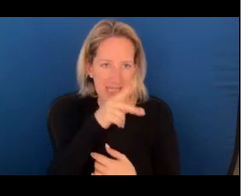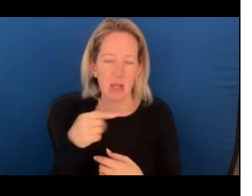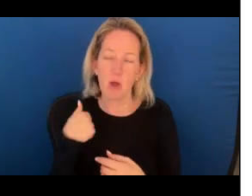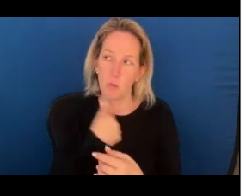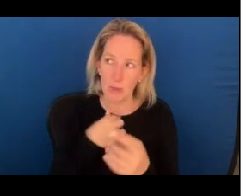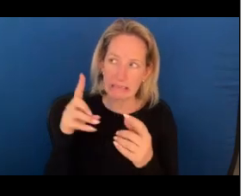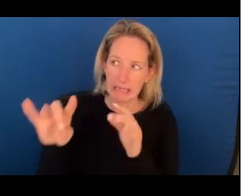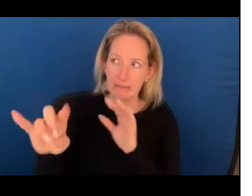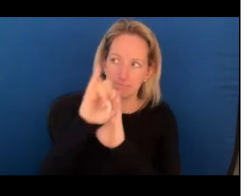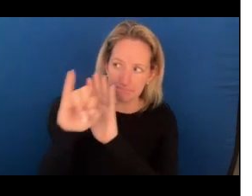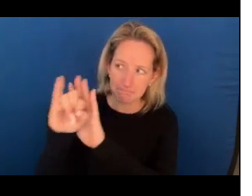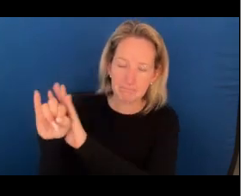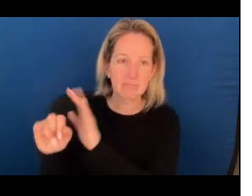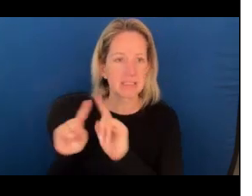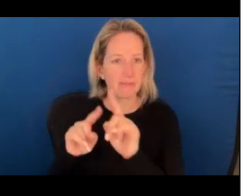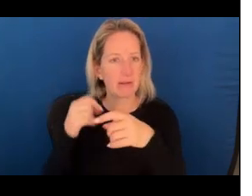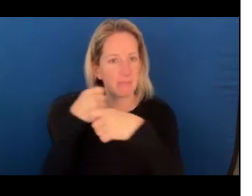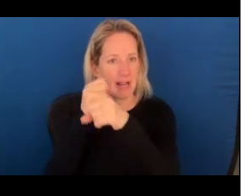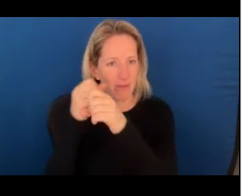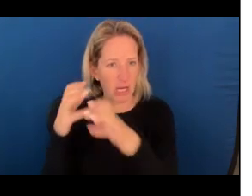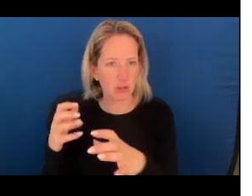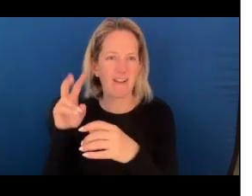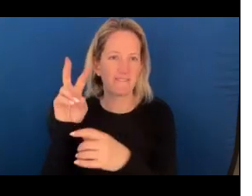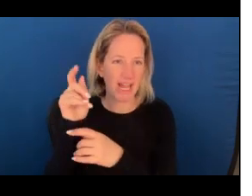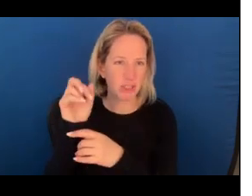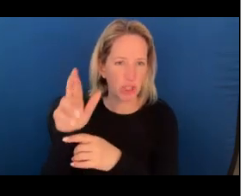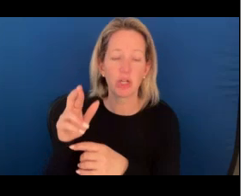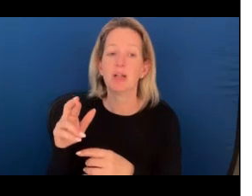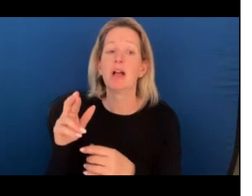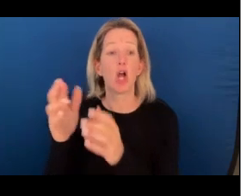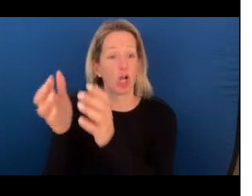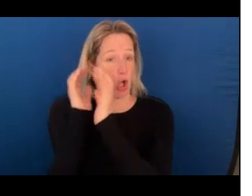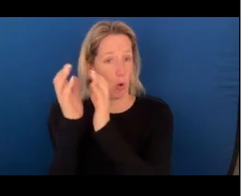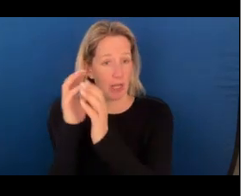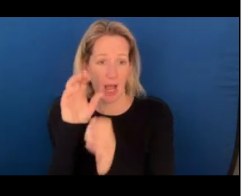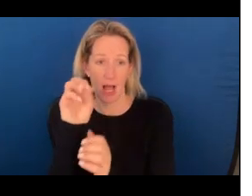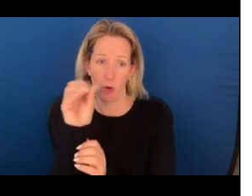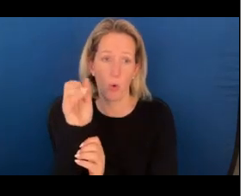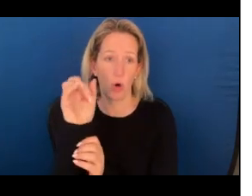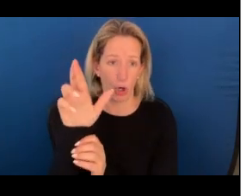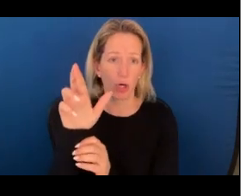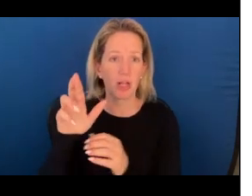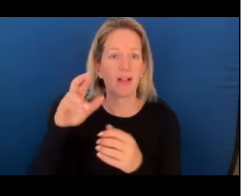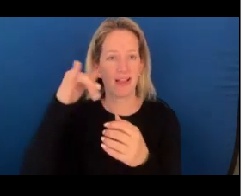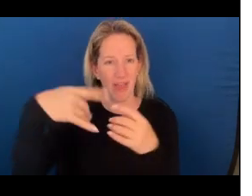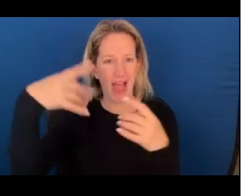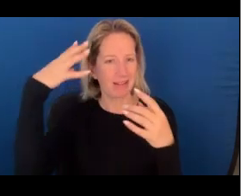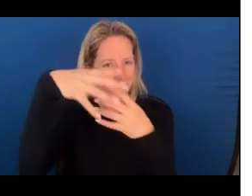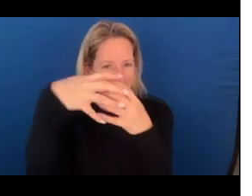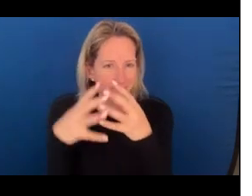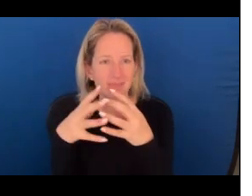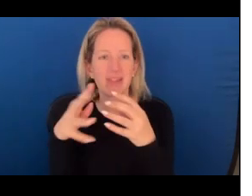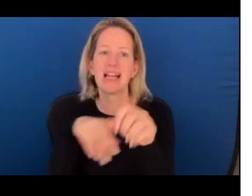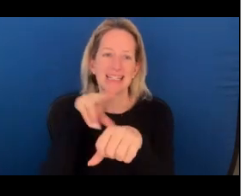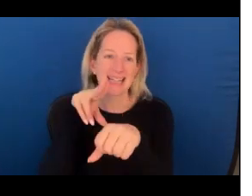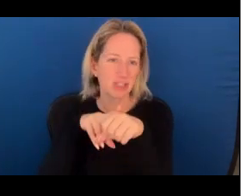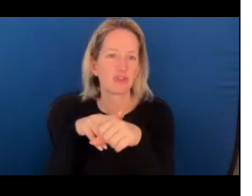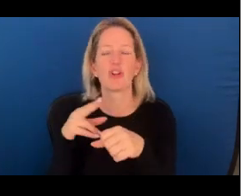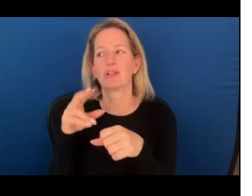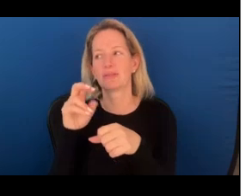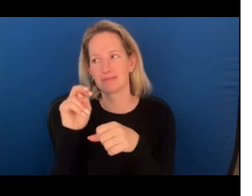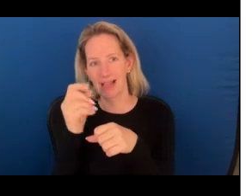and manufacturers. A lot of it was coconut coir, natural fiber, geotextile,